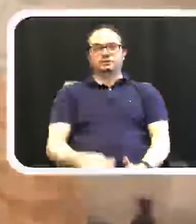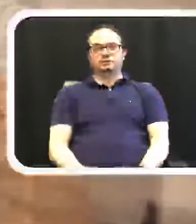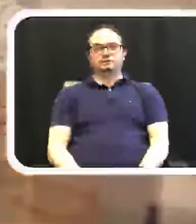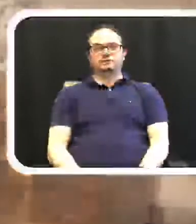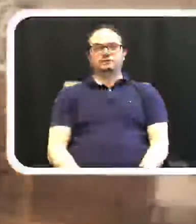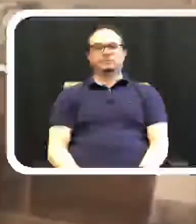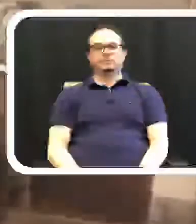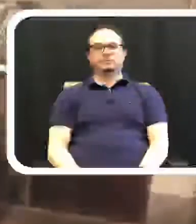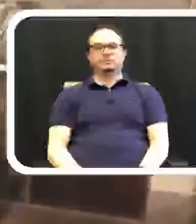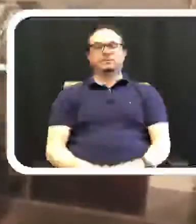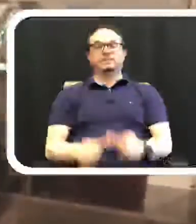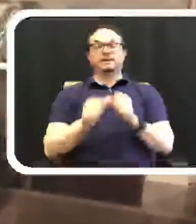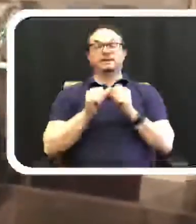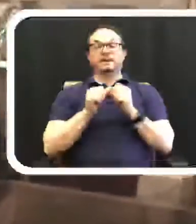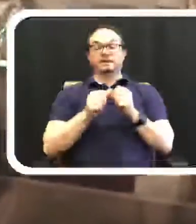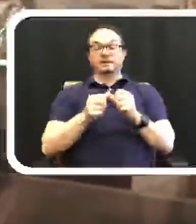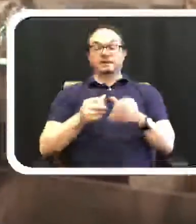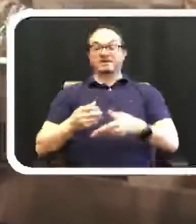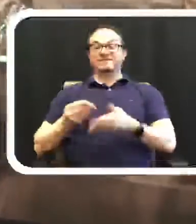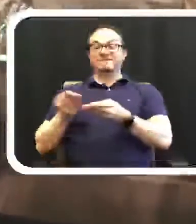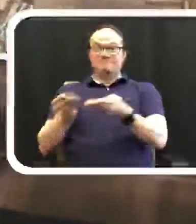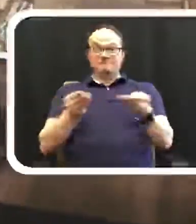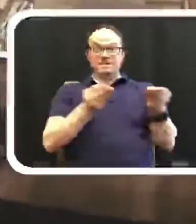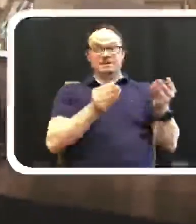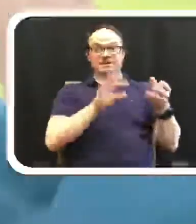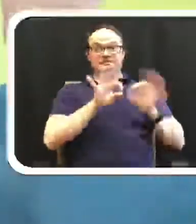Keeping families fed is my purpose.